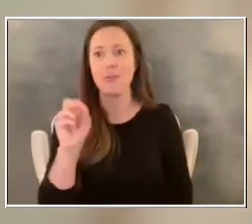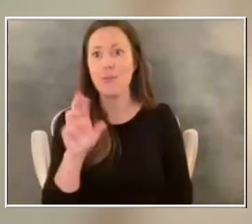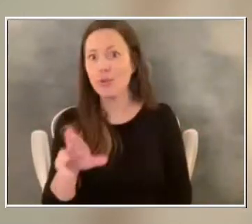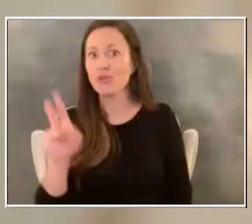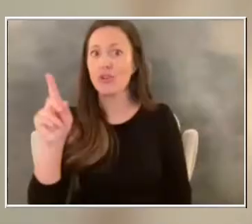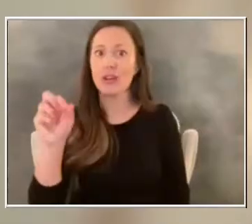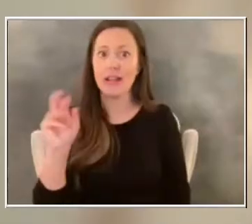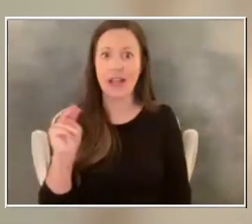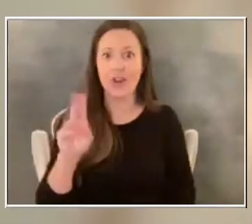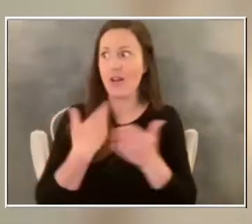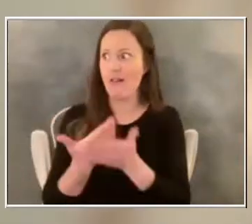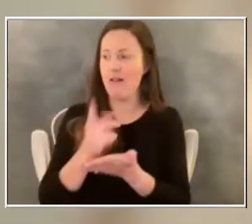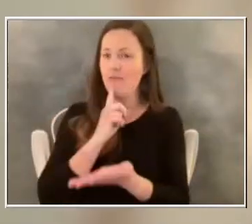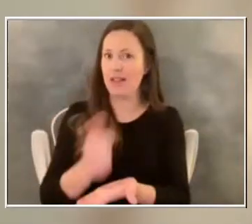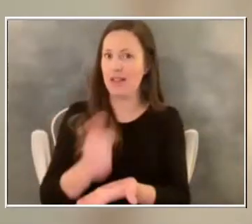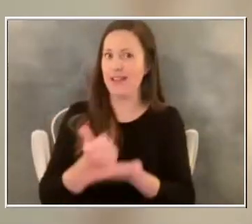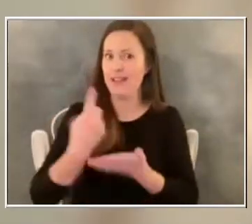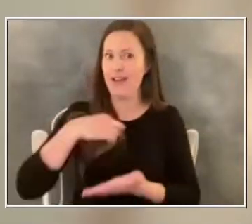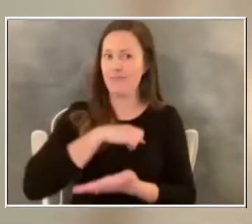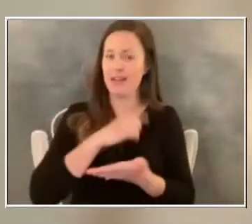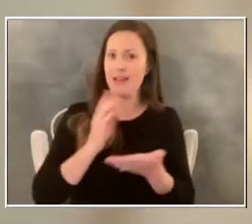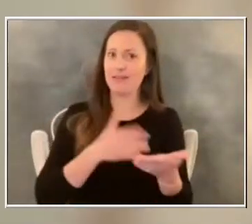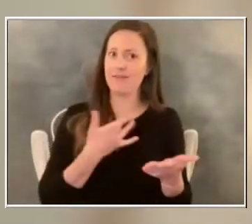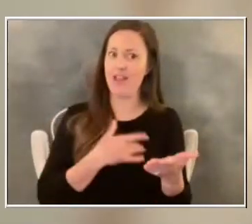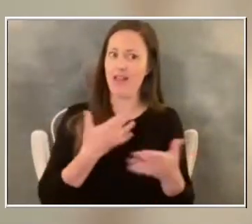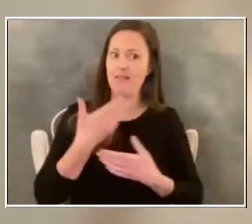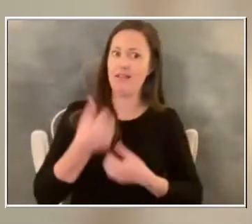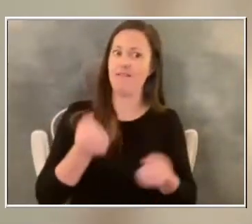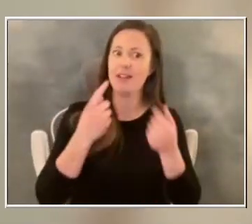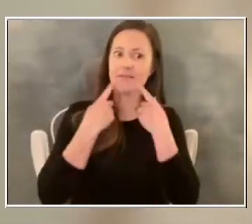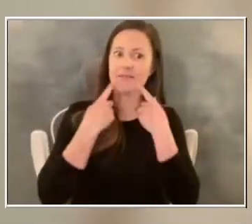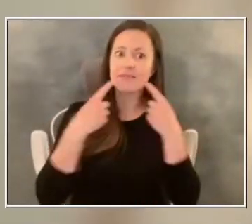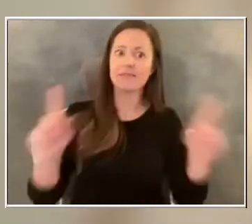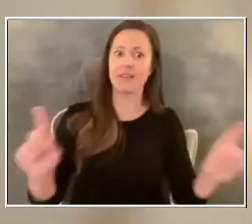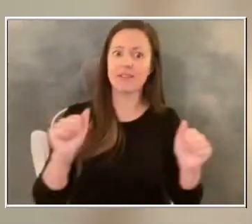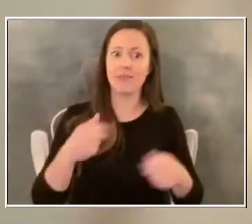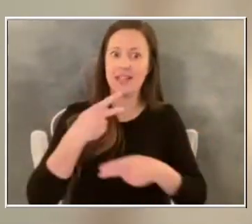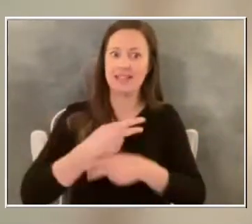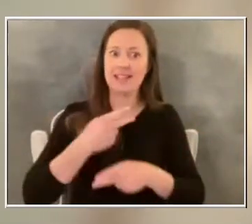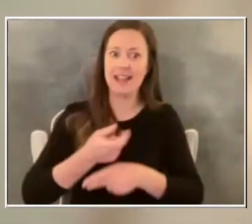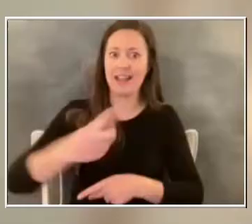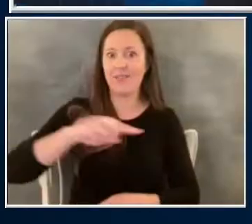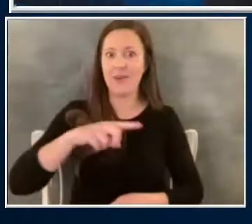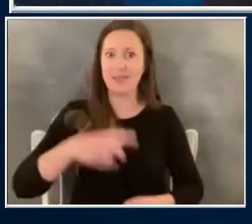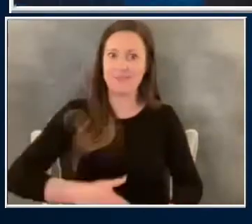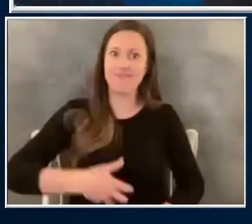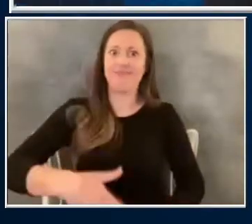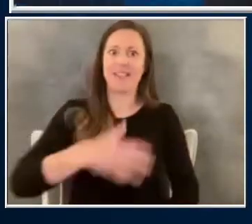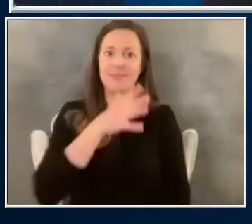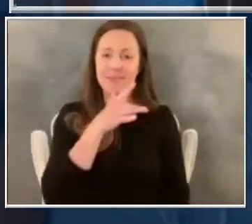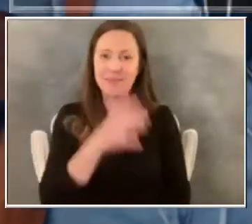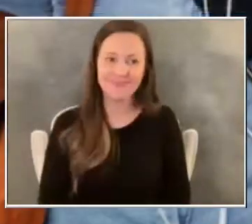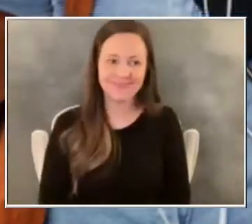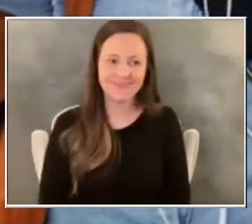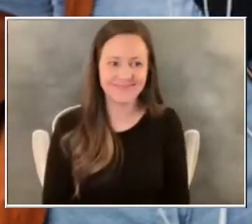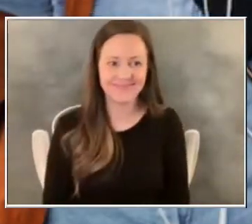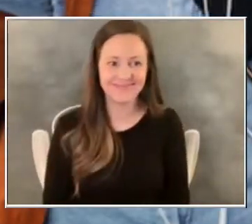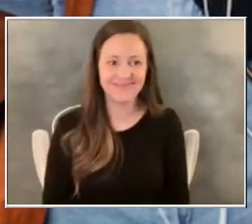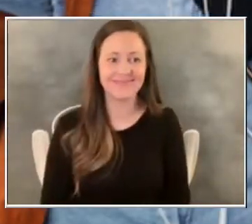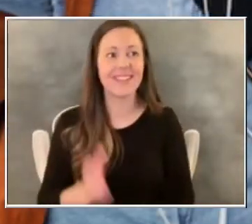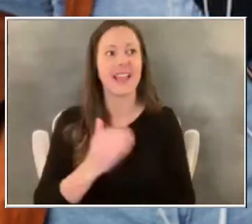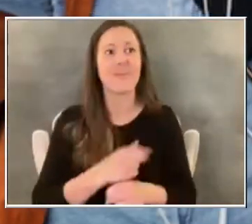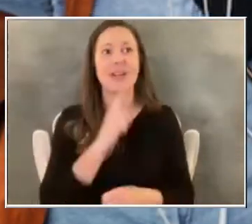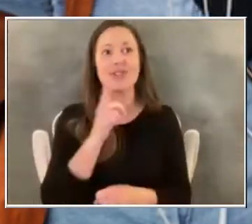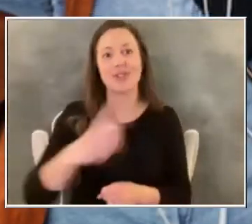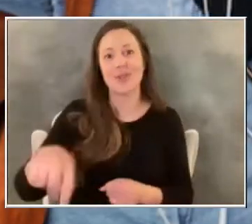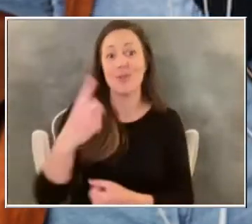for helping set us up for success and to take care of those expectant mothers. Well, be sure to ask your questions.